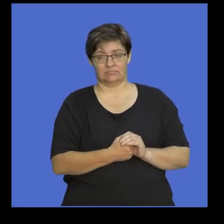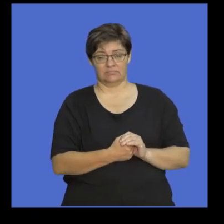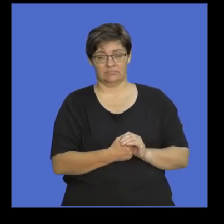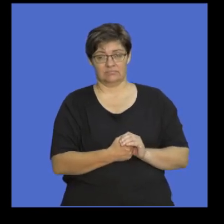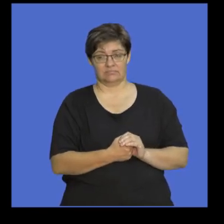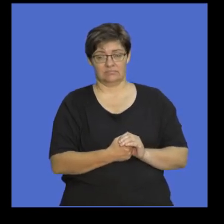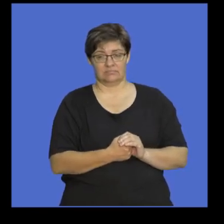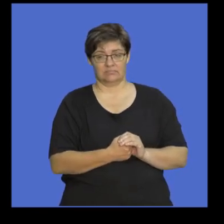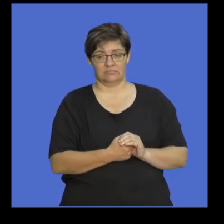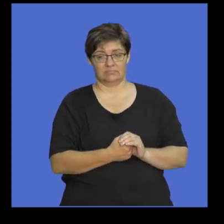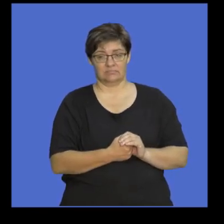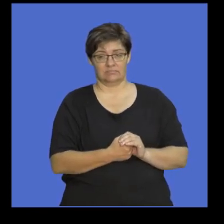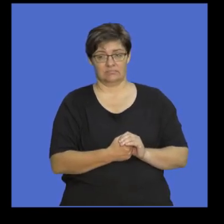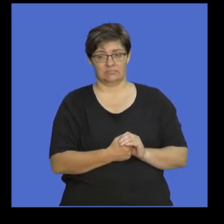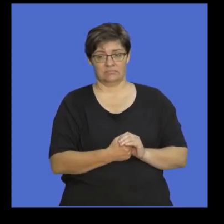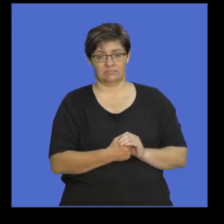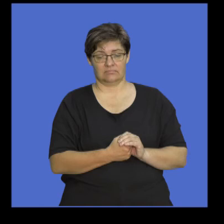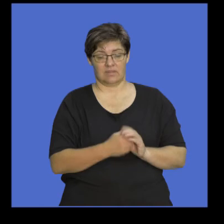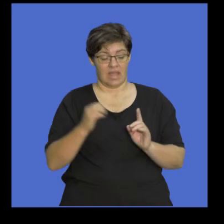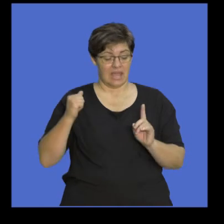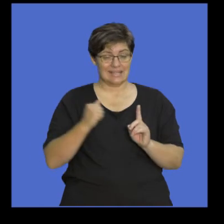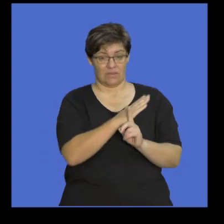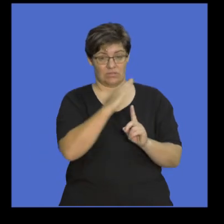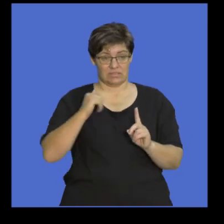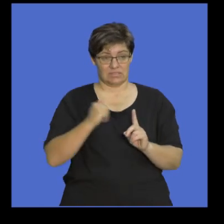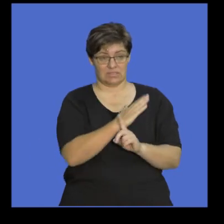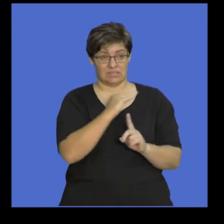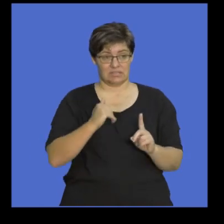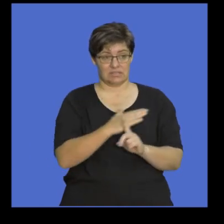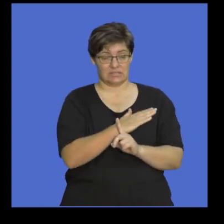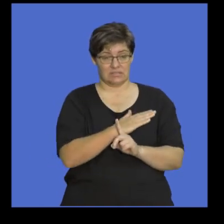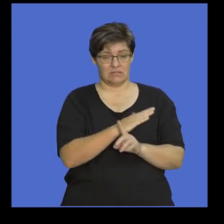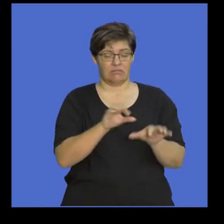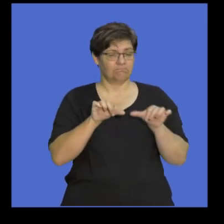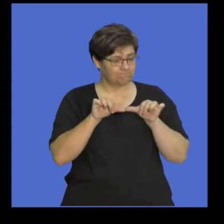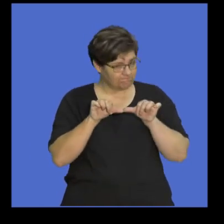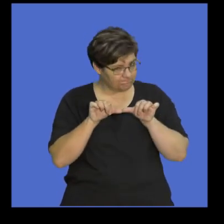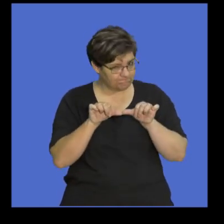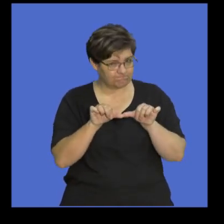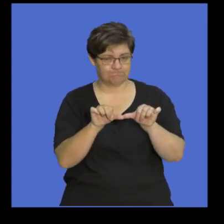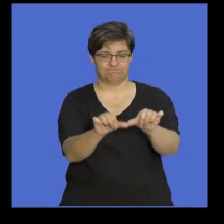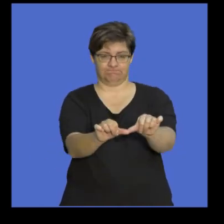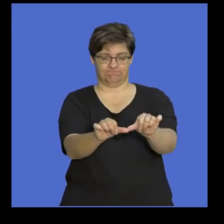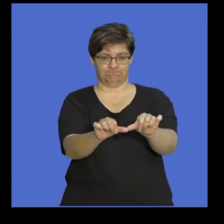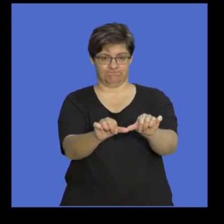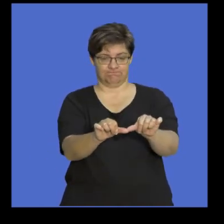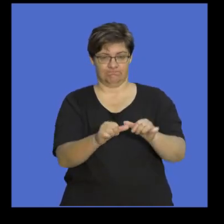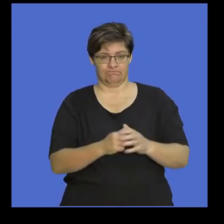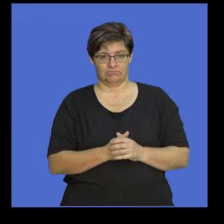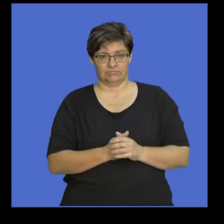Okay, this is the main conclusion, okay? In a series circuit, current remains constant.